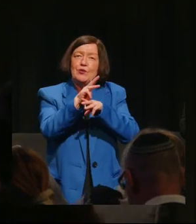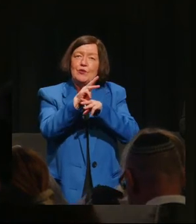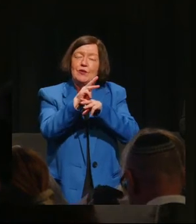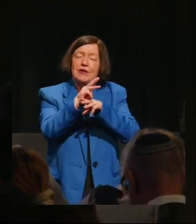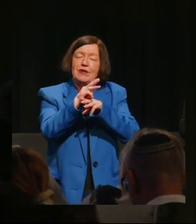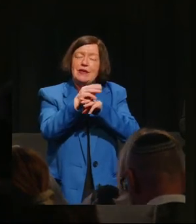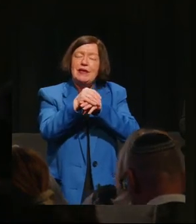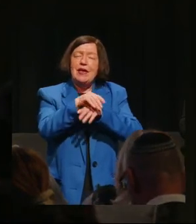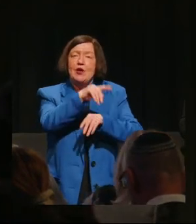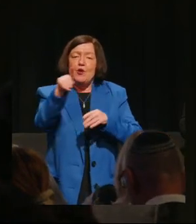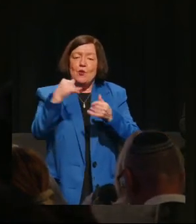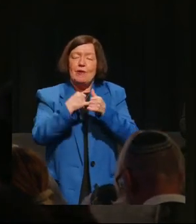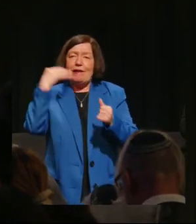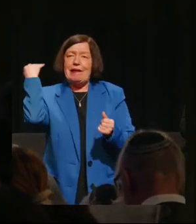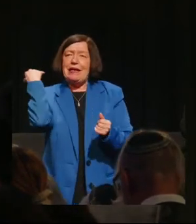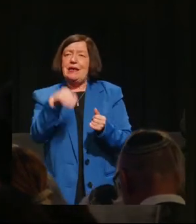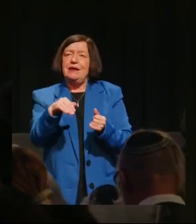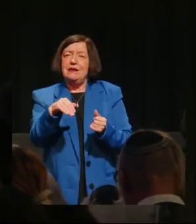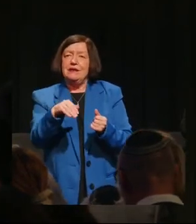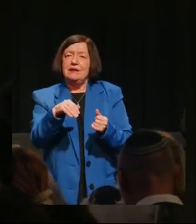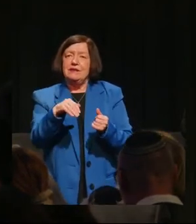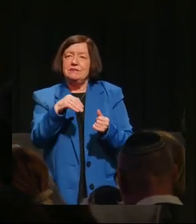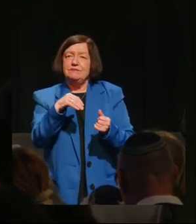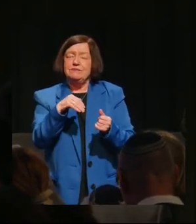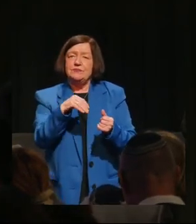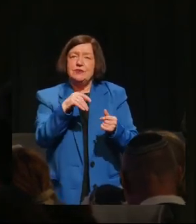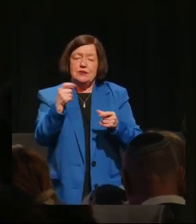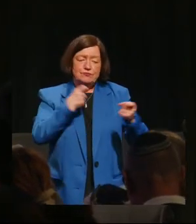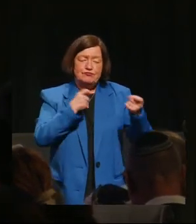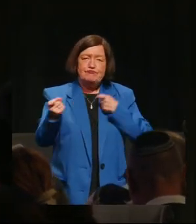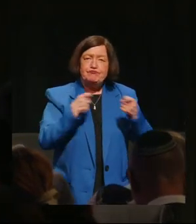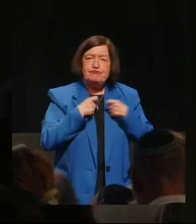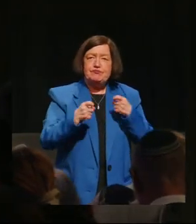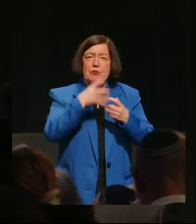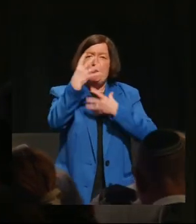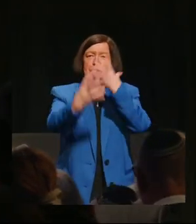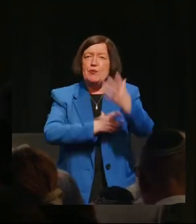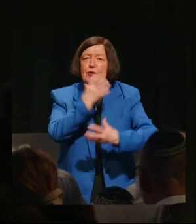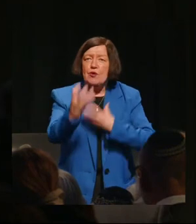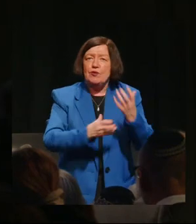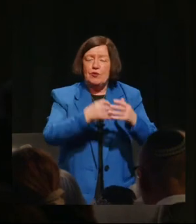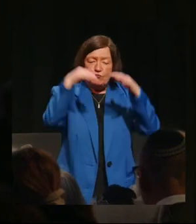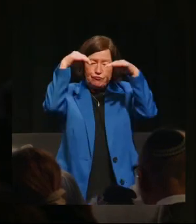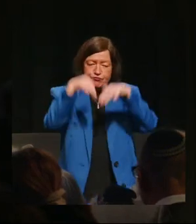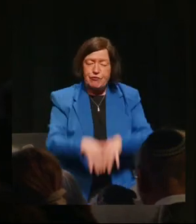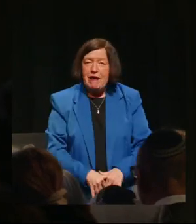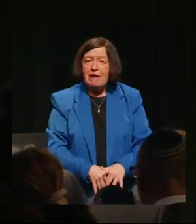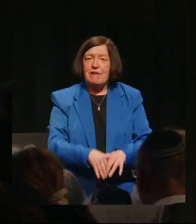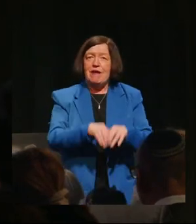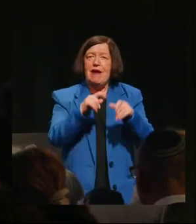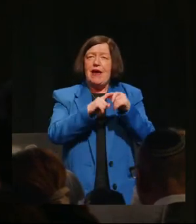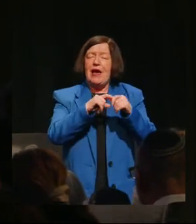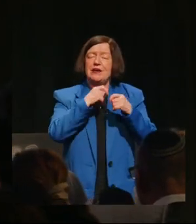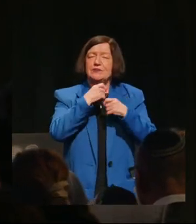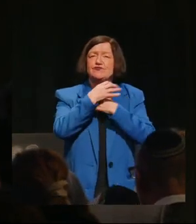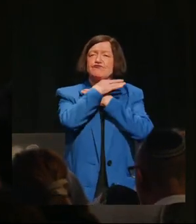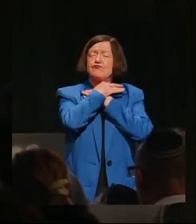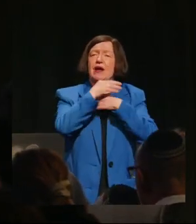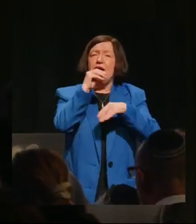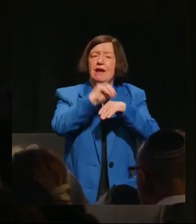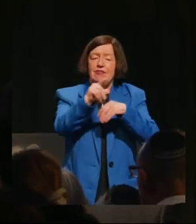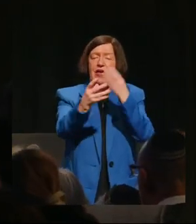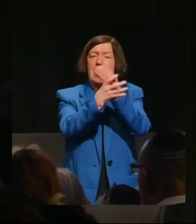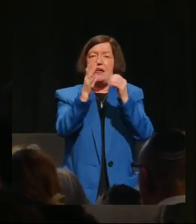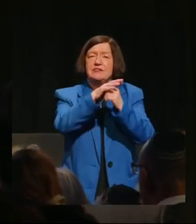innocent who were killed, murdered, slaughtered, burned, drowned, and strangled at the hands of the